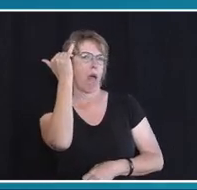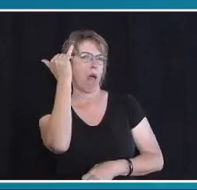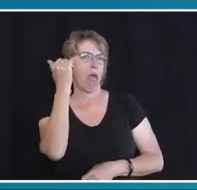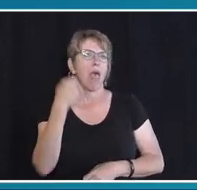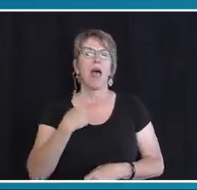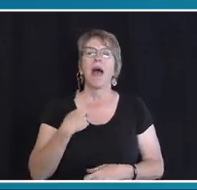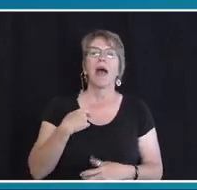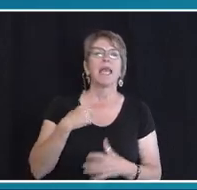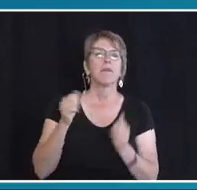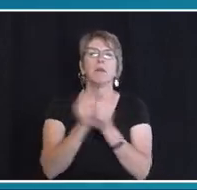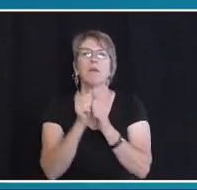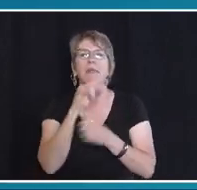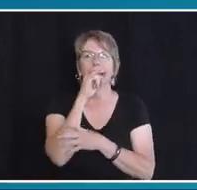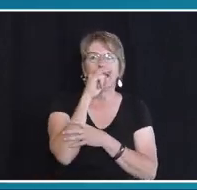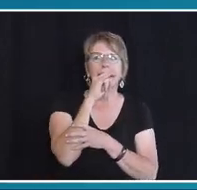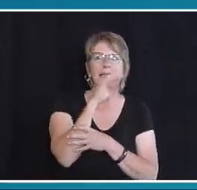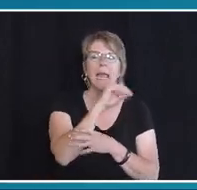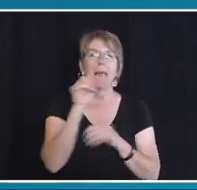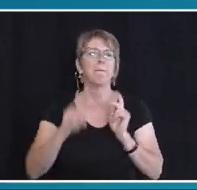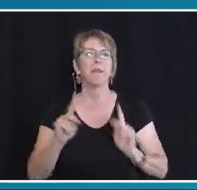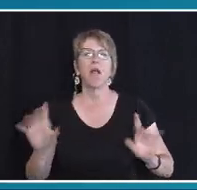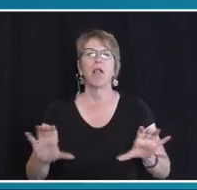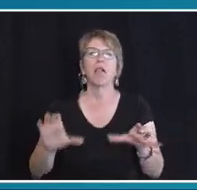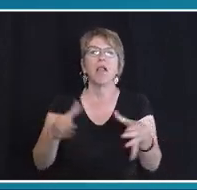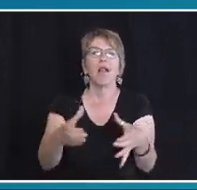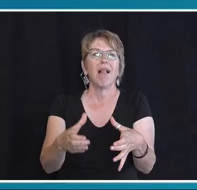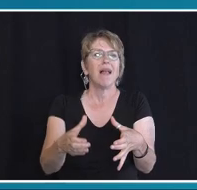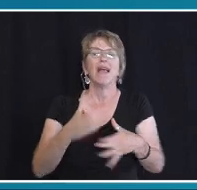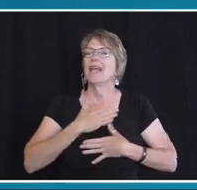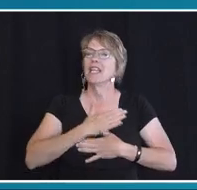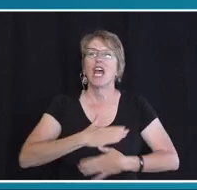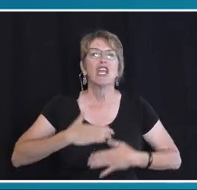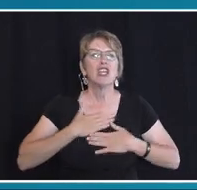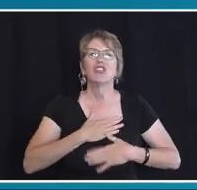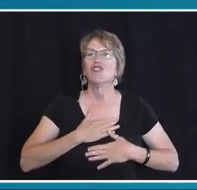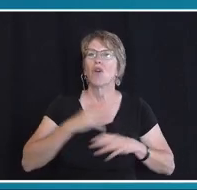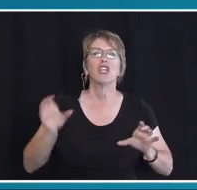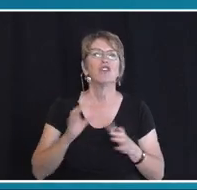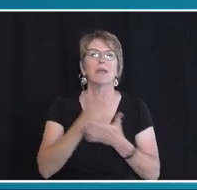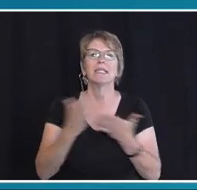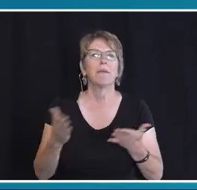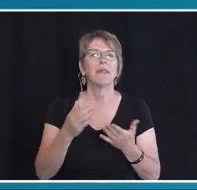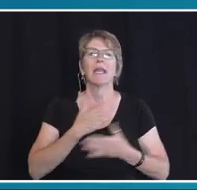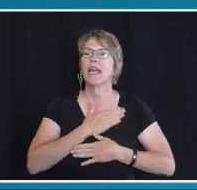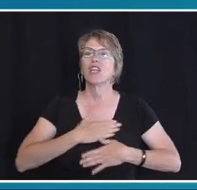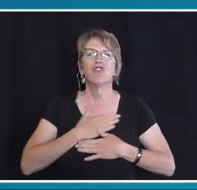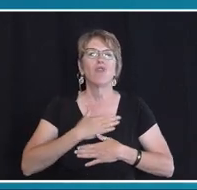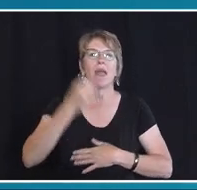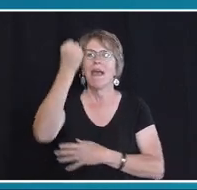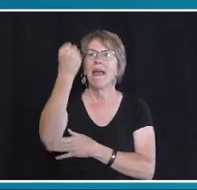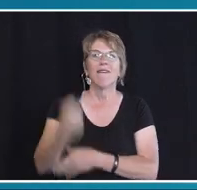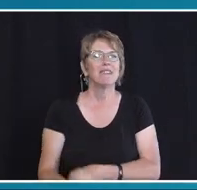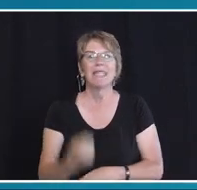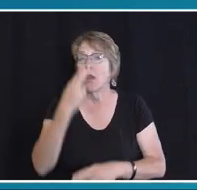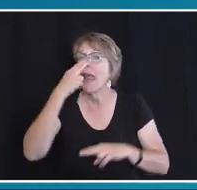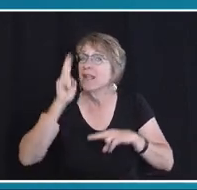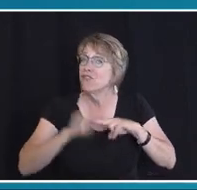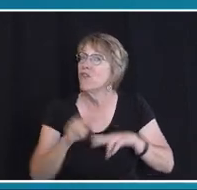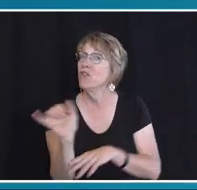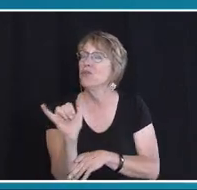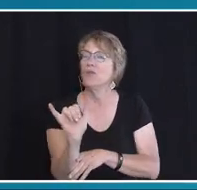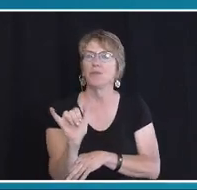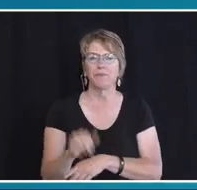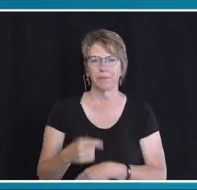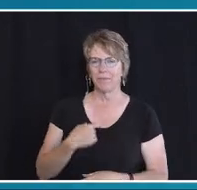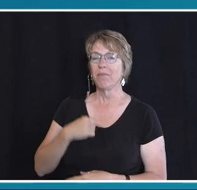get to be around people and I like just doing something that I love every Saturday, and it's really fun. I